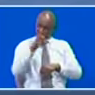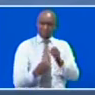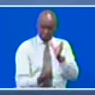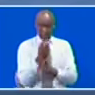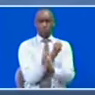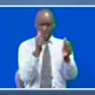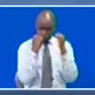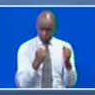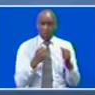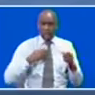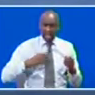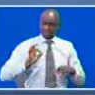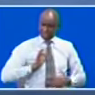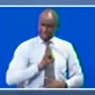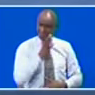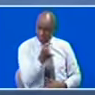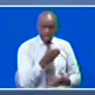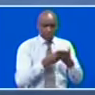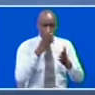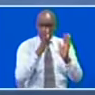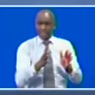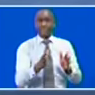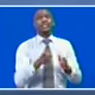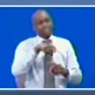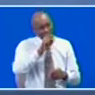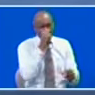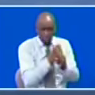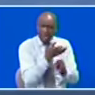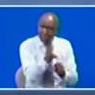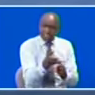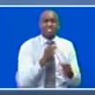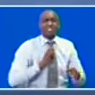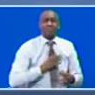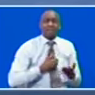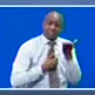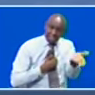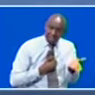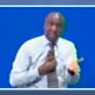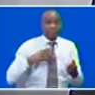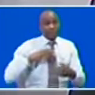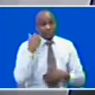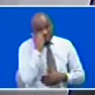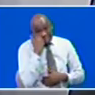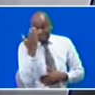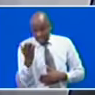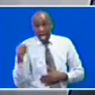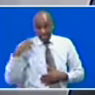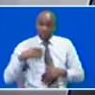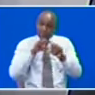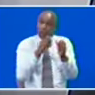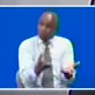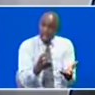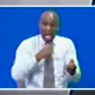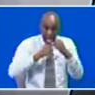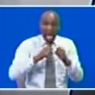established. We have staff in procurement department who've been doing this work before. I mean, people get sick. That means there are people who take over and act